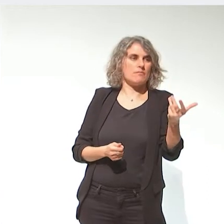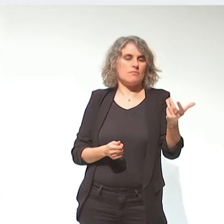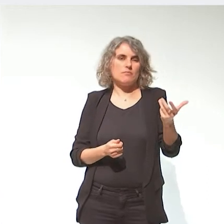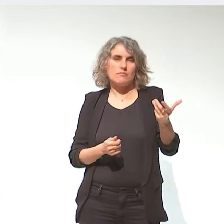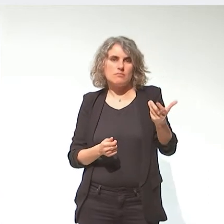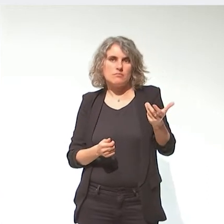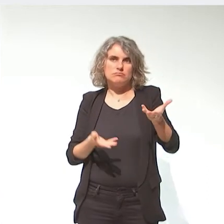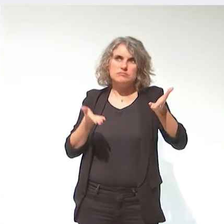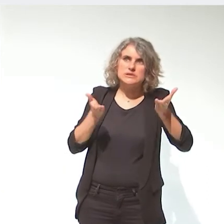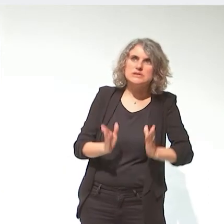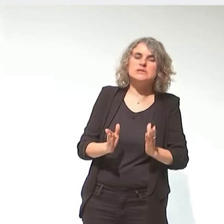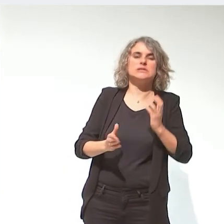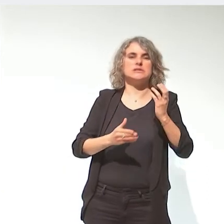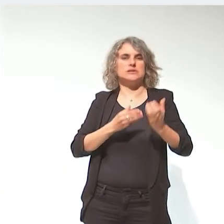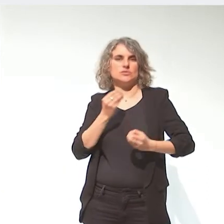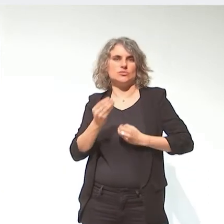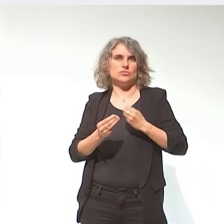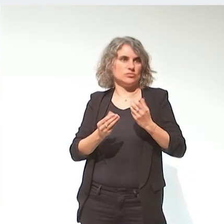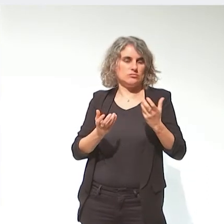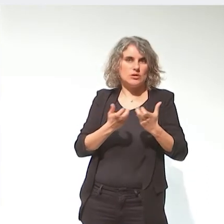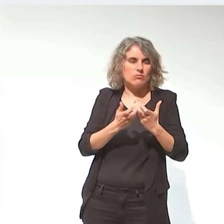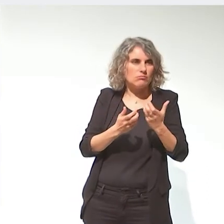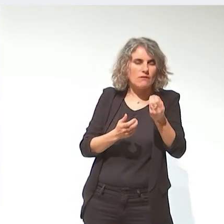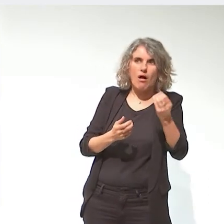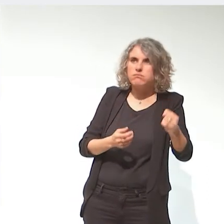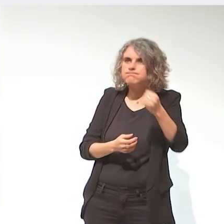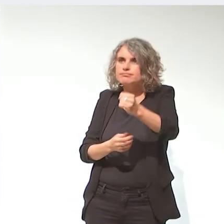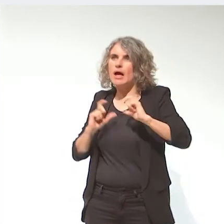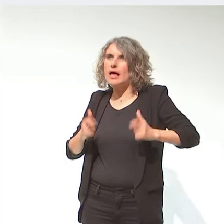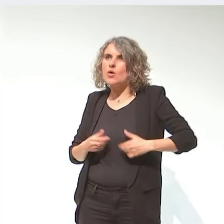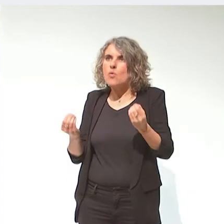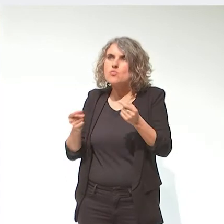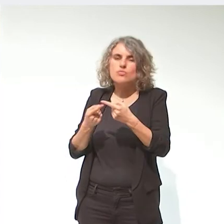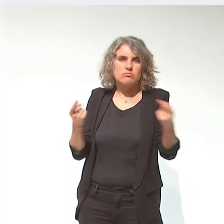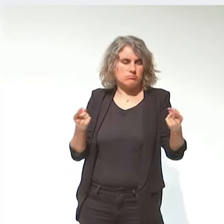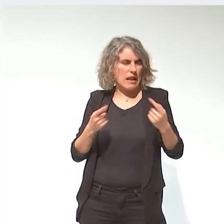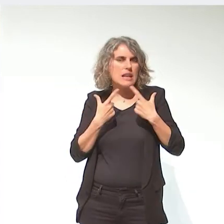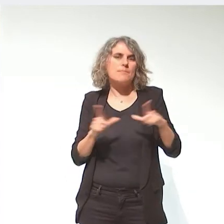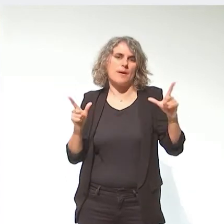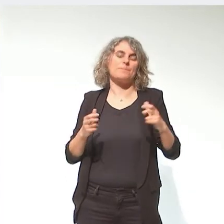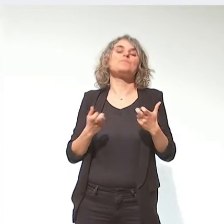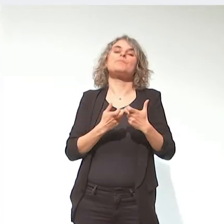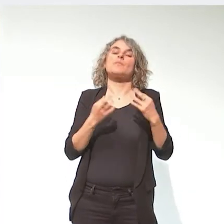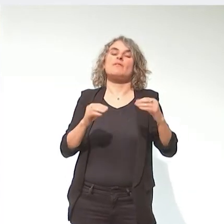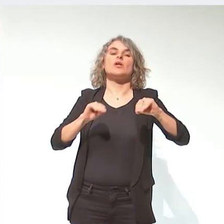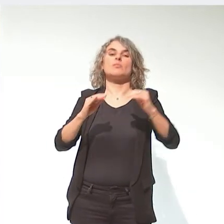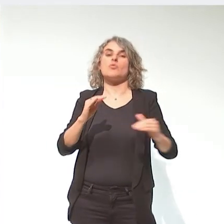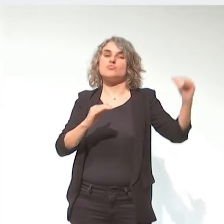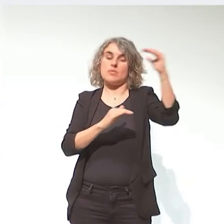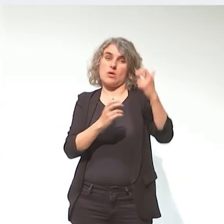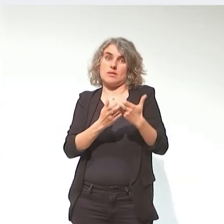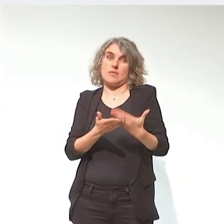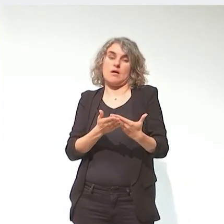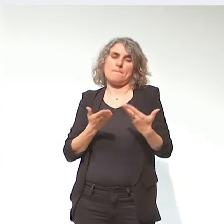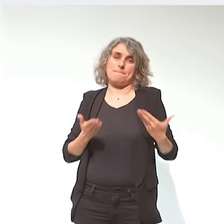and especially in higher education, this process went very well.